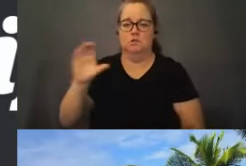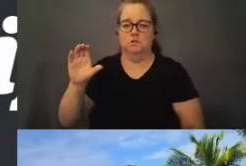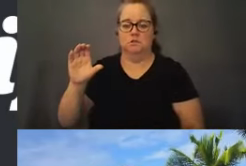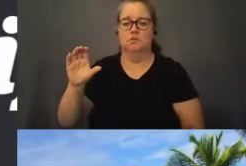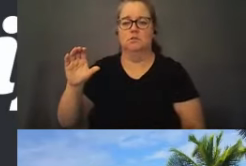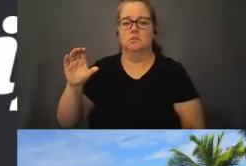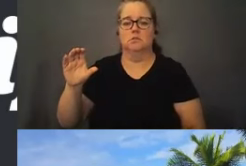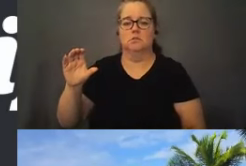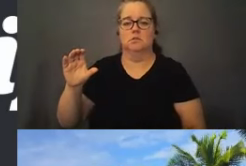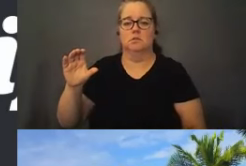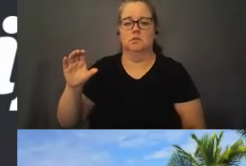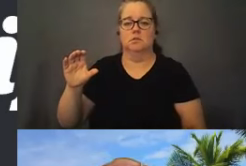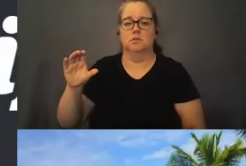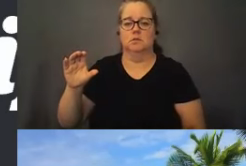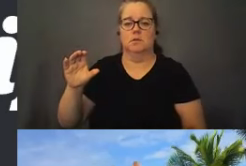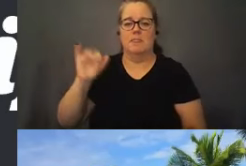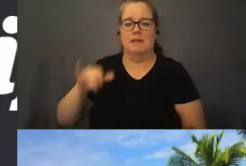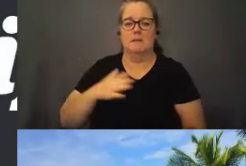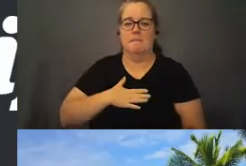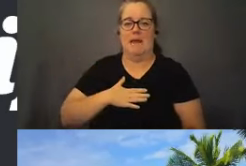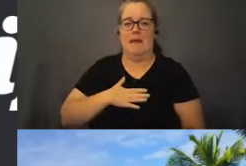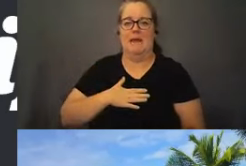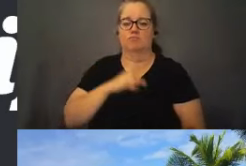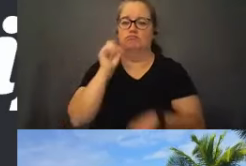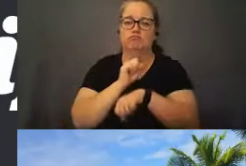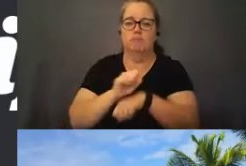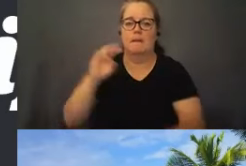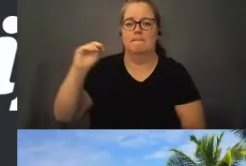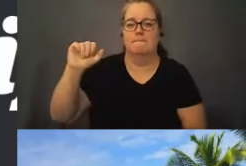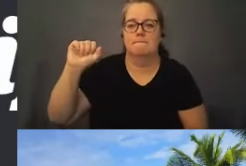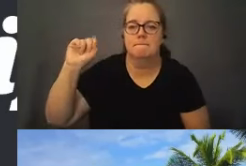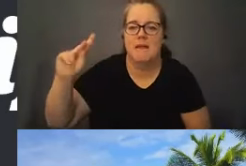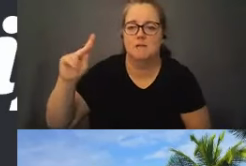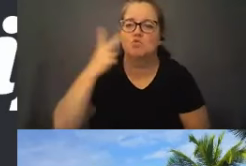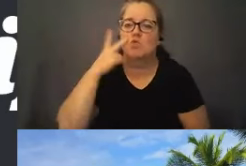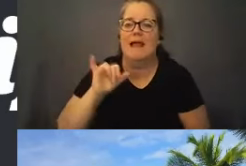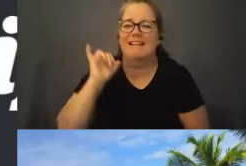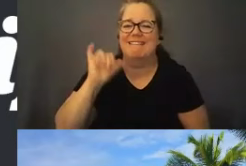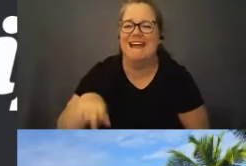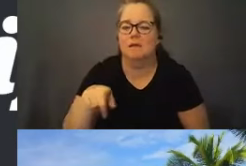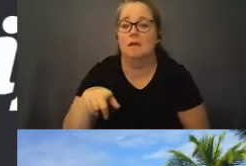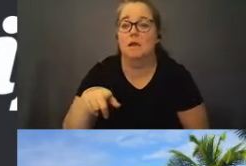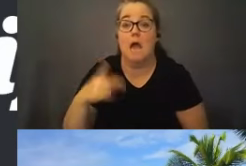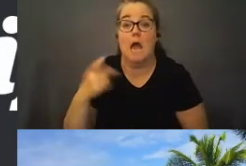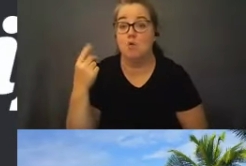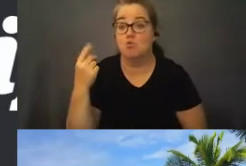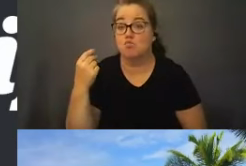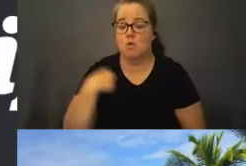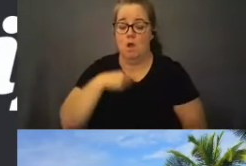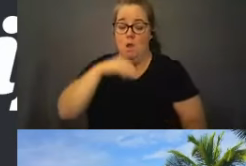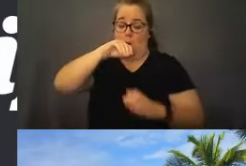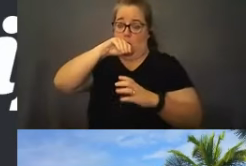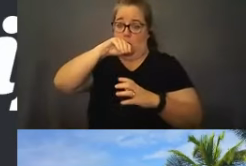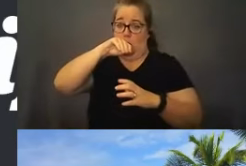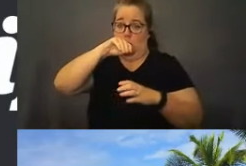my mask. Okay, so this looks like this. I breathe through here. I